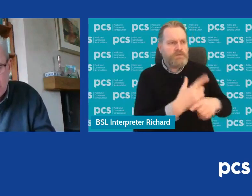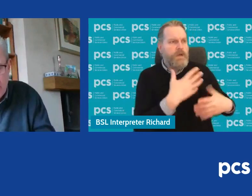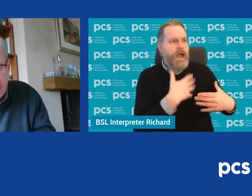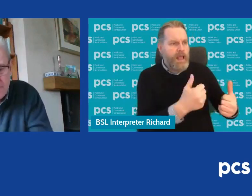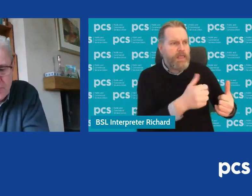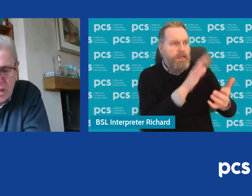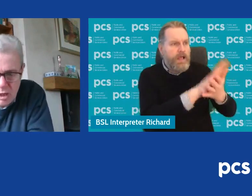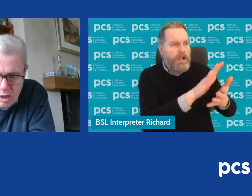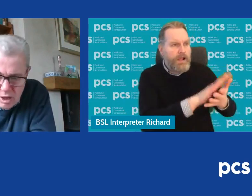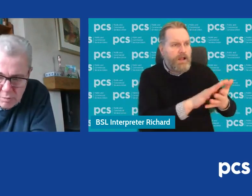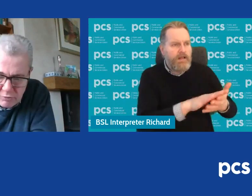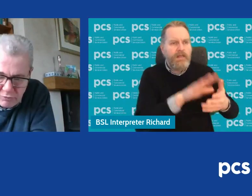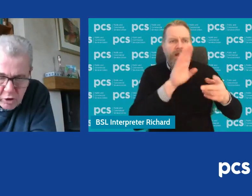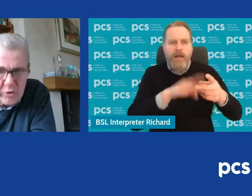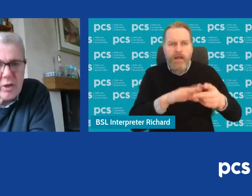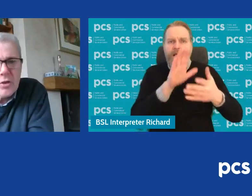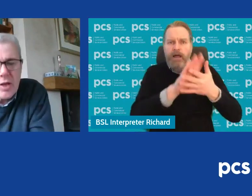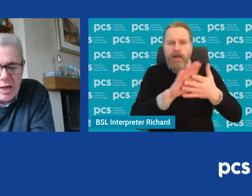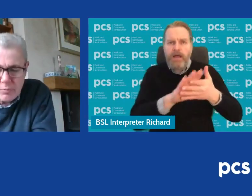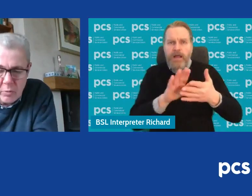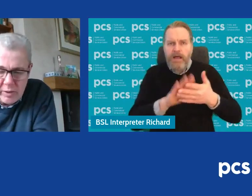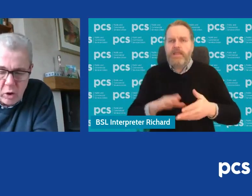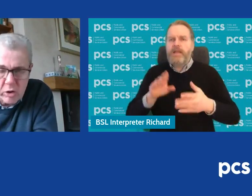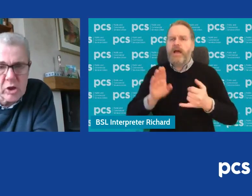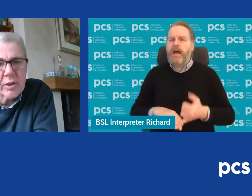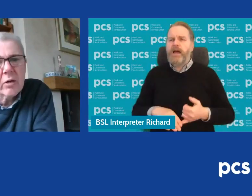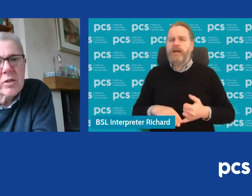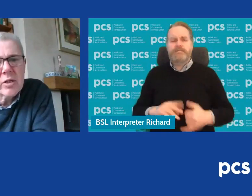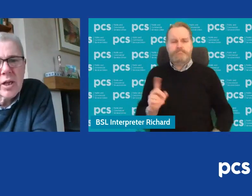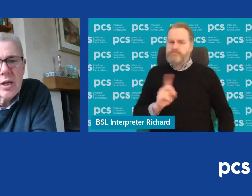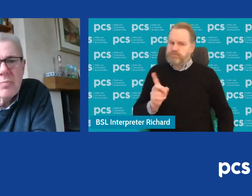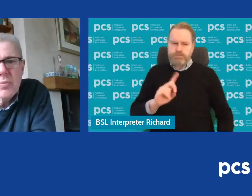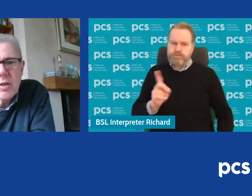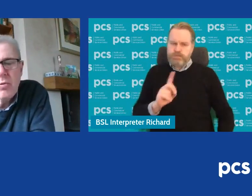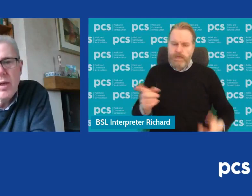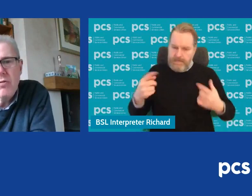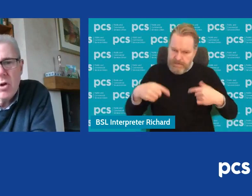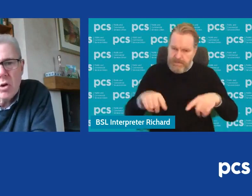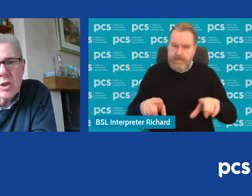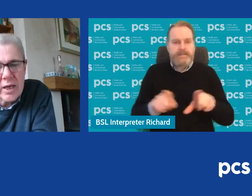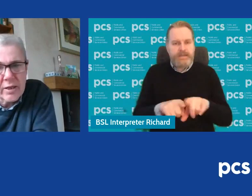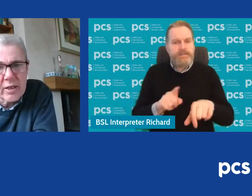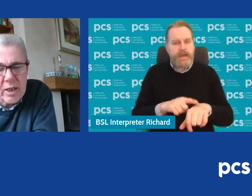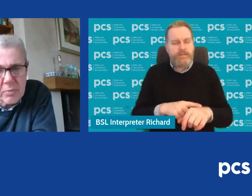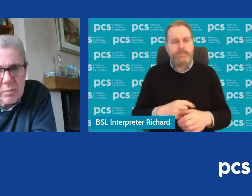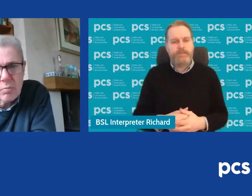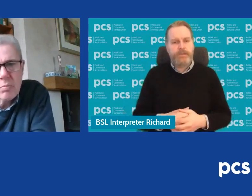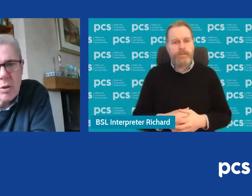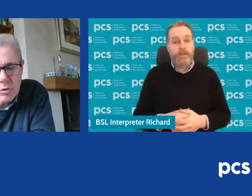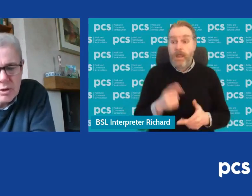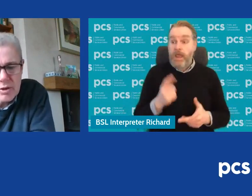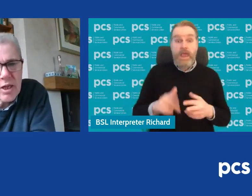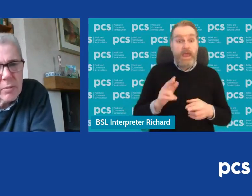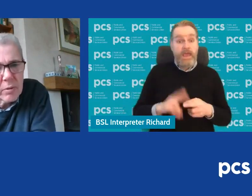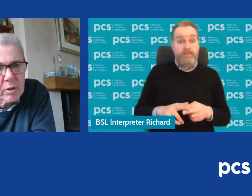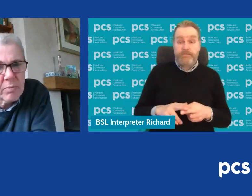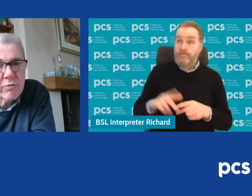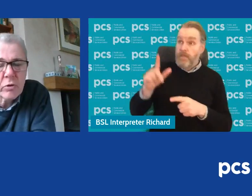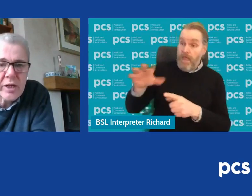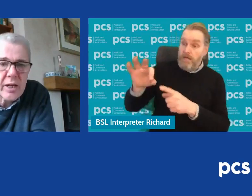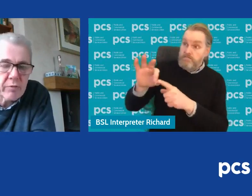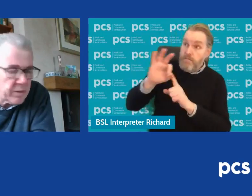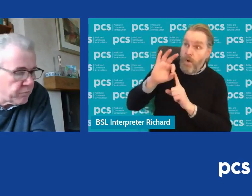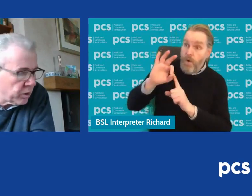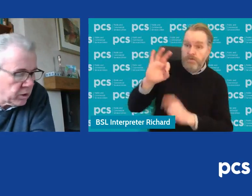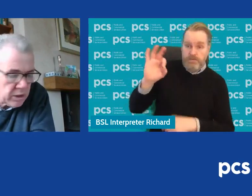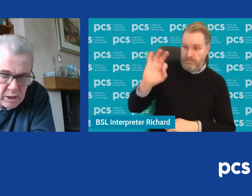action today. But further than that, we have also announced today that if we have not had acceptable proposals tabled